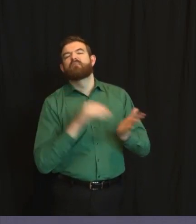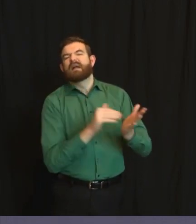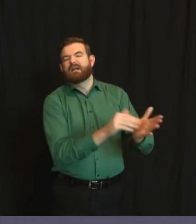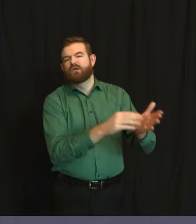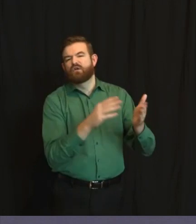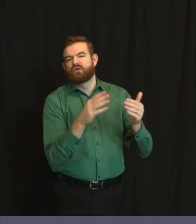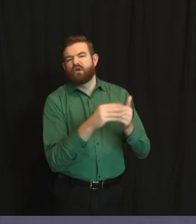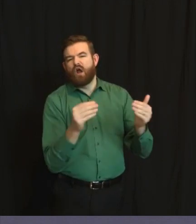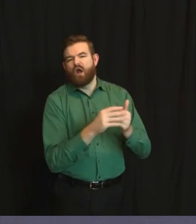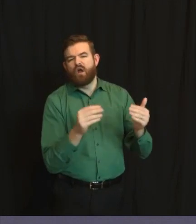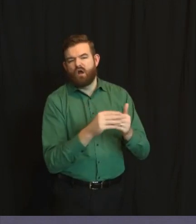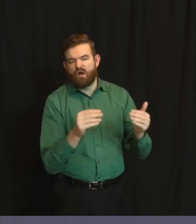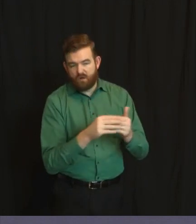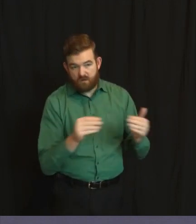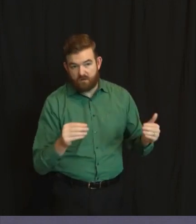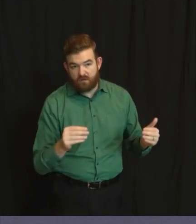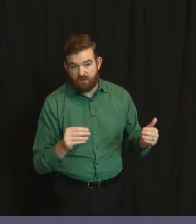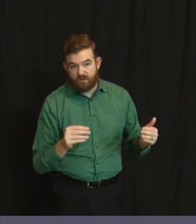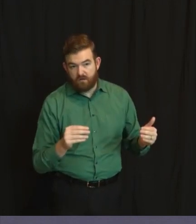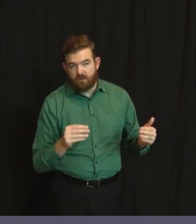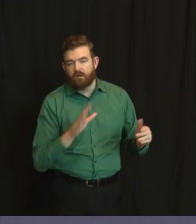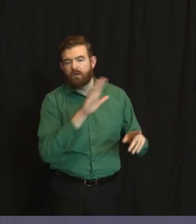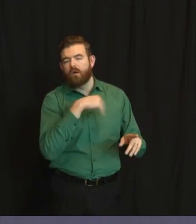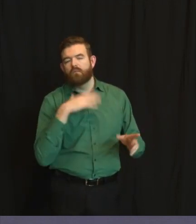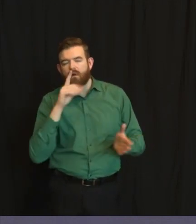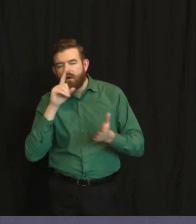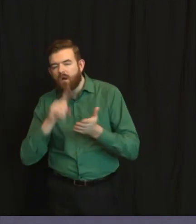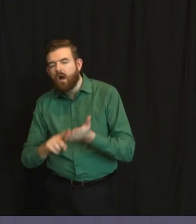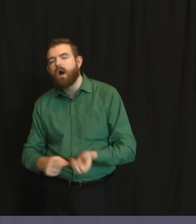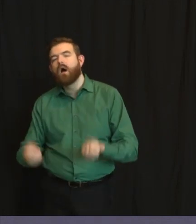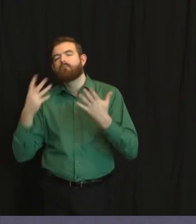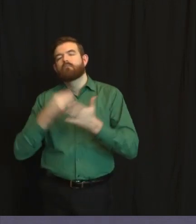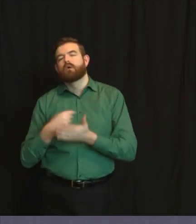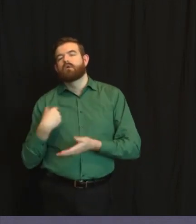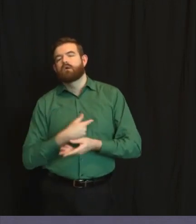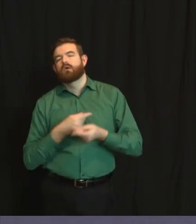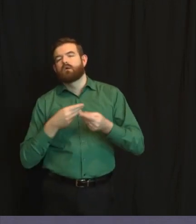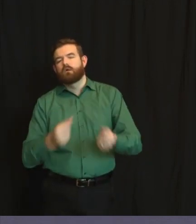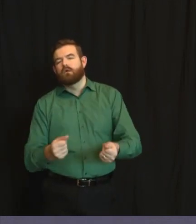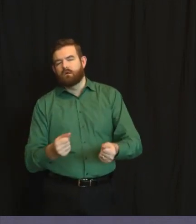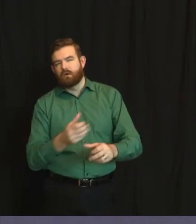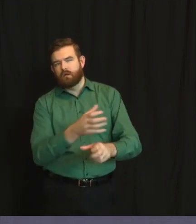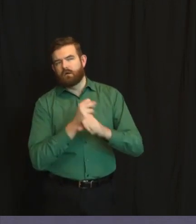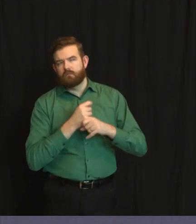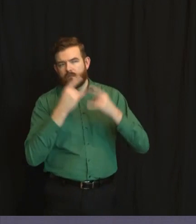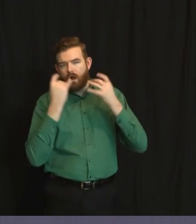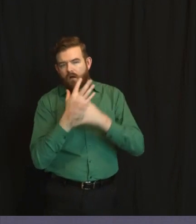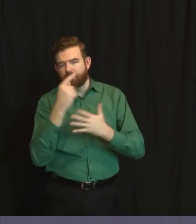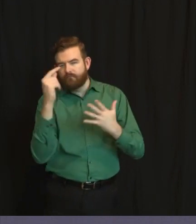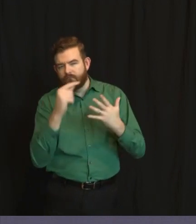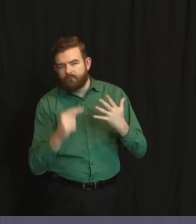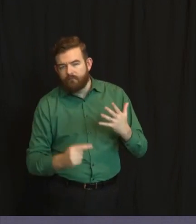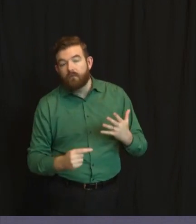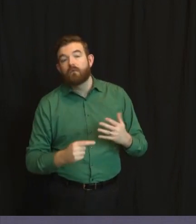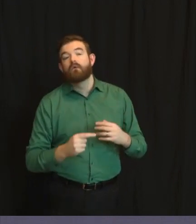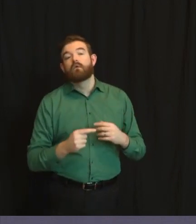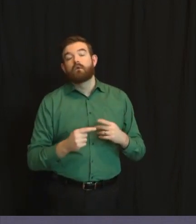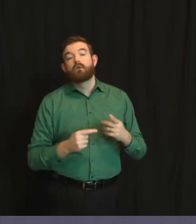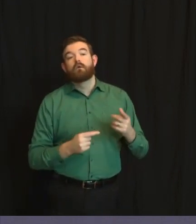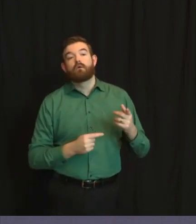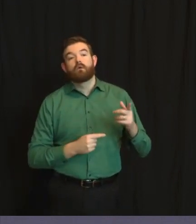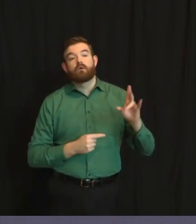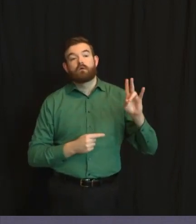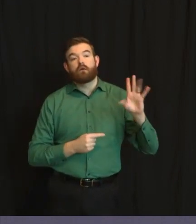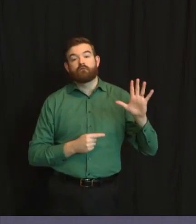Can we come back to that? It's a lot of money. And by the way, we're still operating under a 75-25 cost share. And we were the first state, I think,